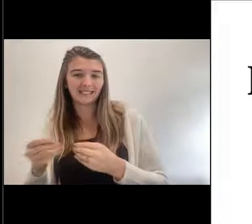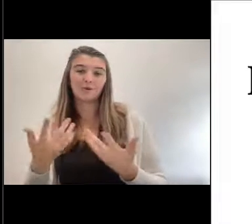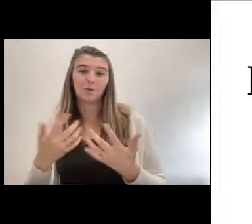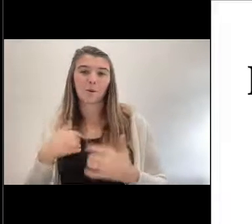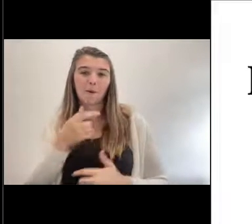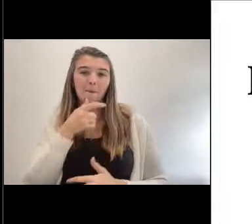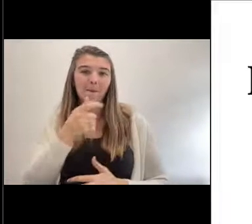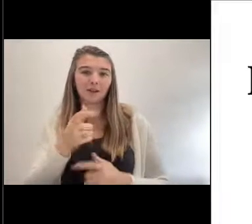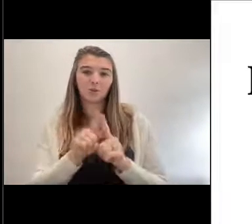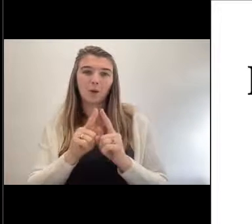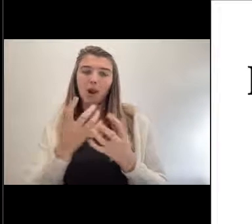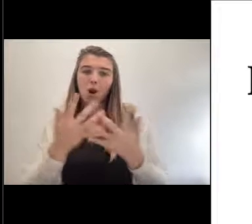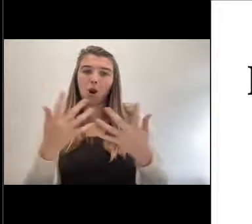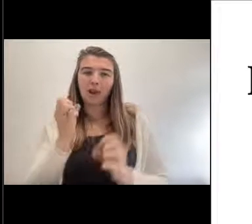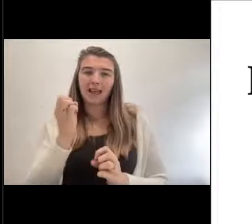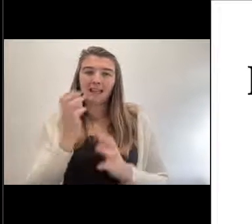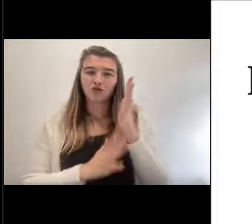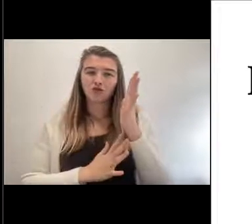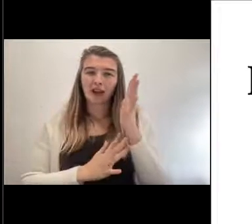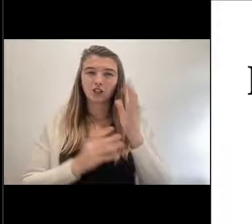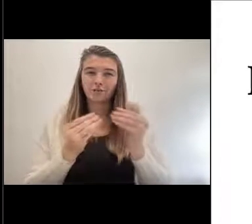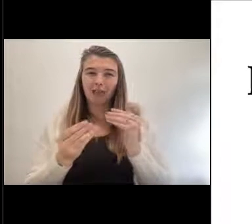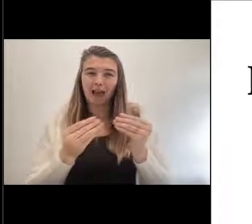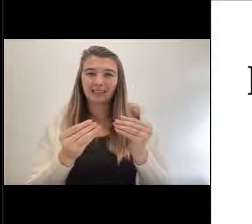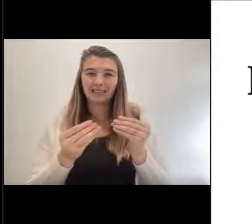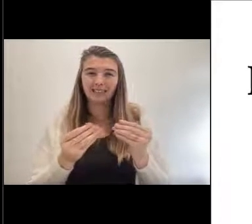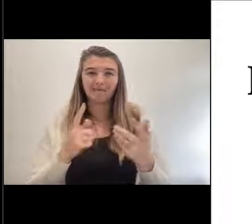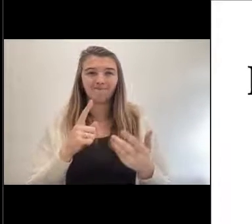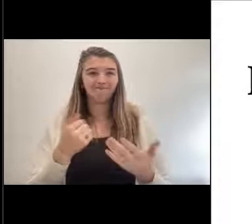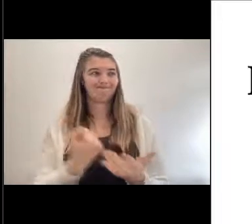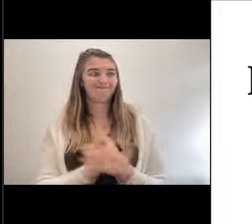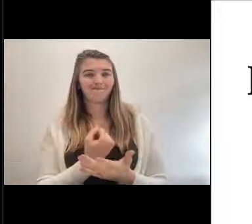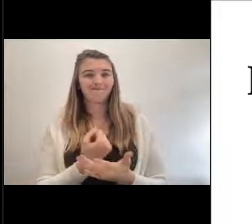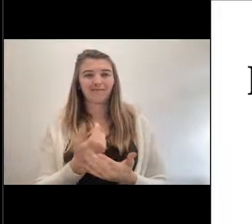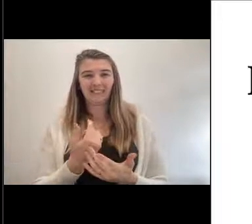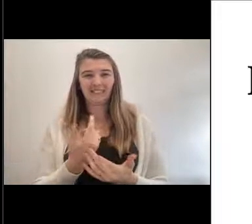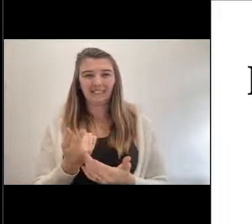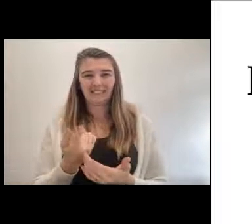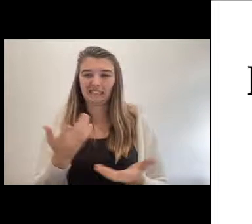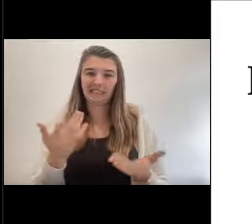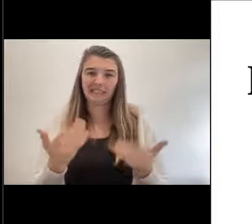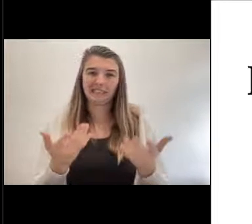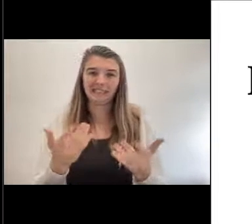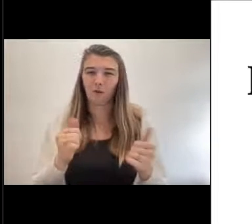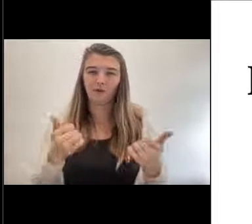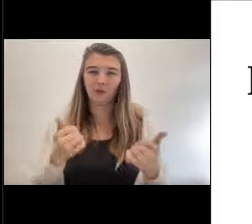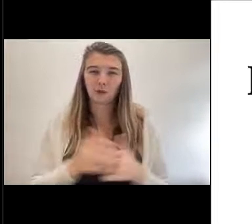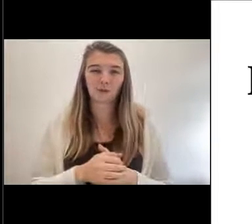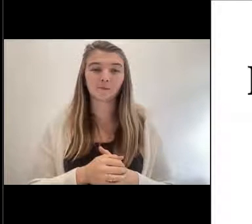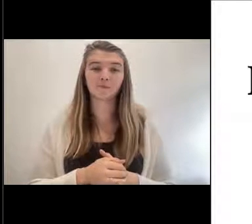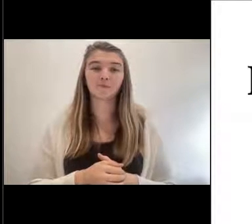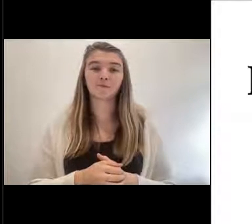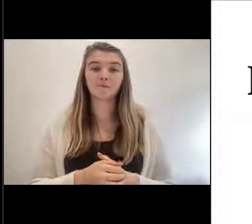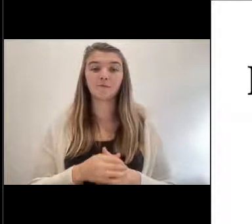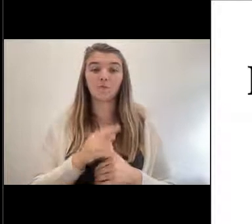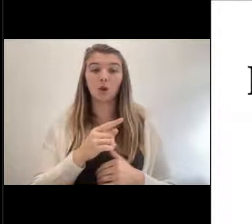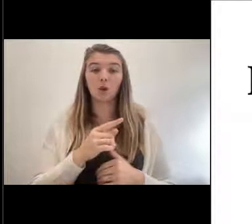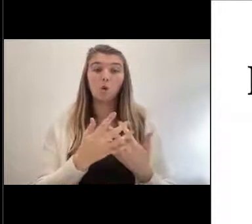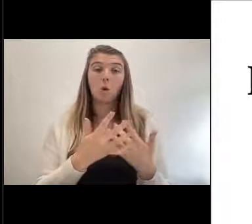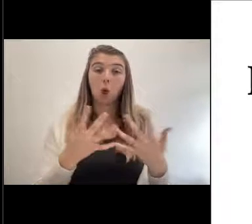for plastic. But with bioplastic, we have some types of bioplastic that we can compost at